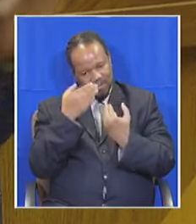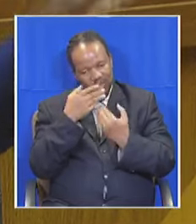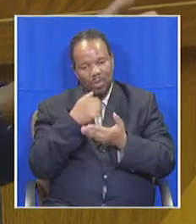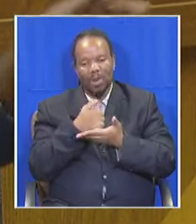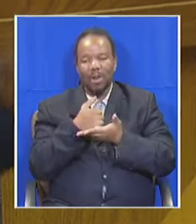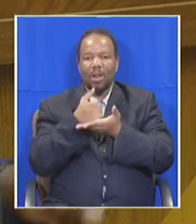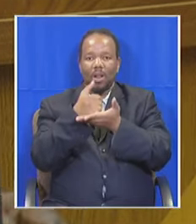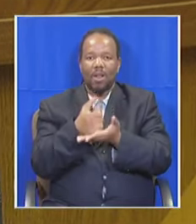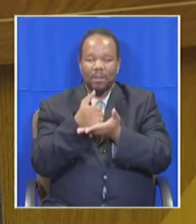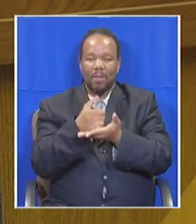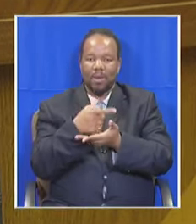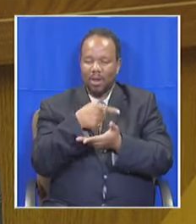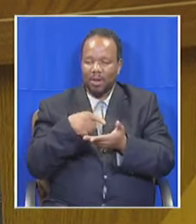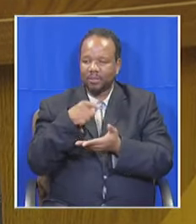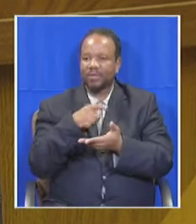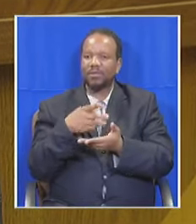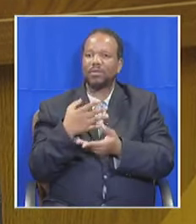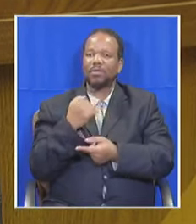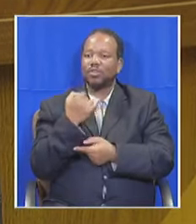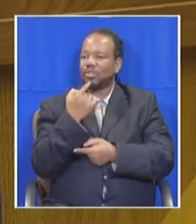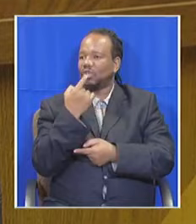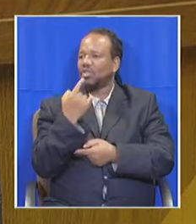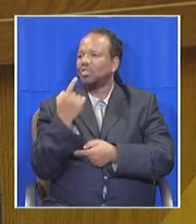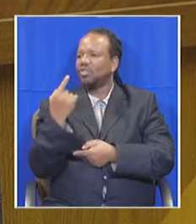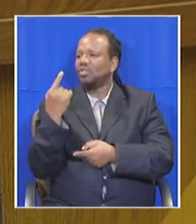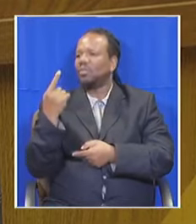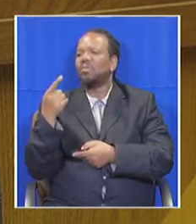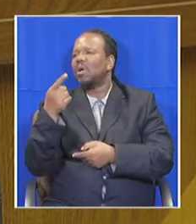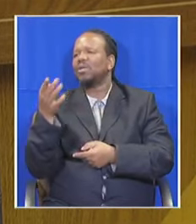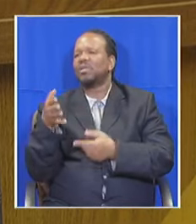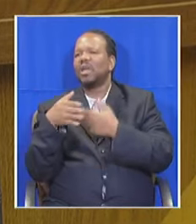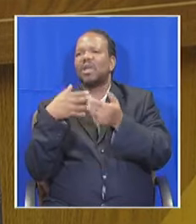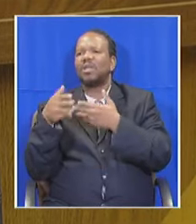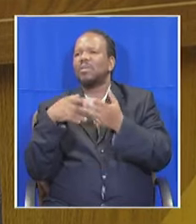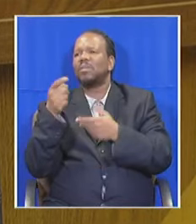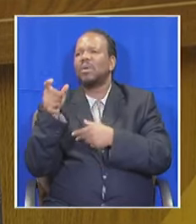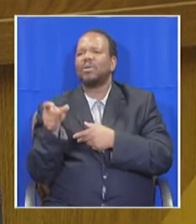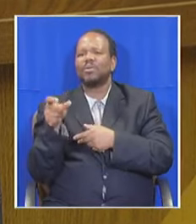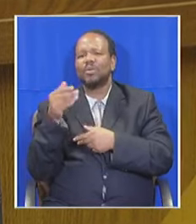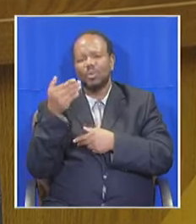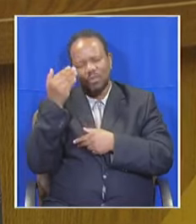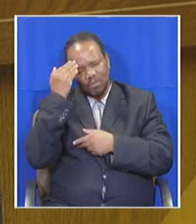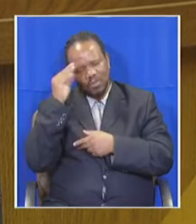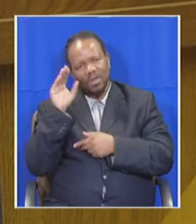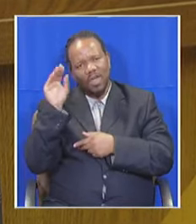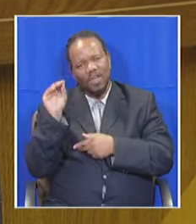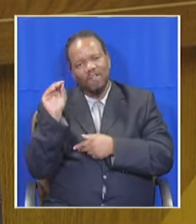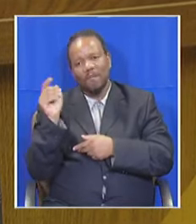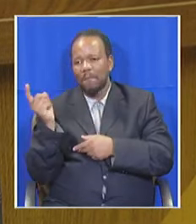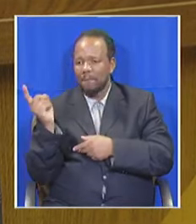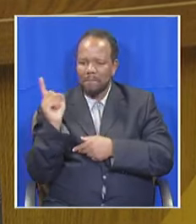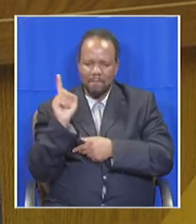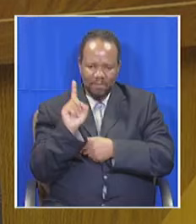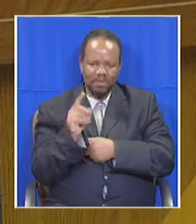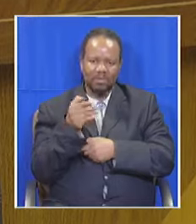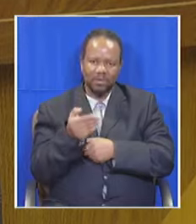with anyone else in the country who has any information about anything, he must be able to bring it to books in a manner